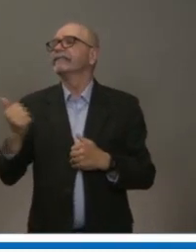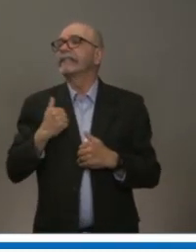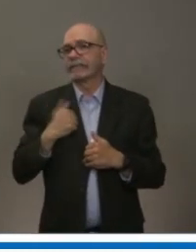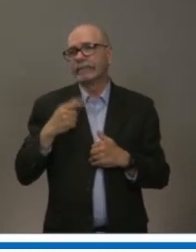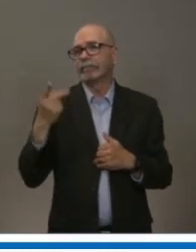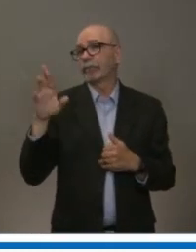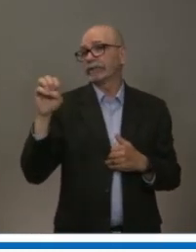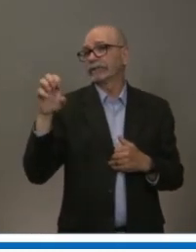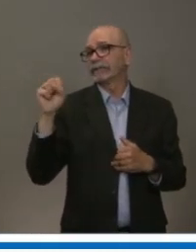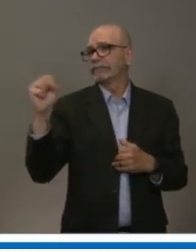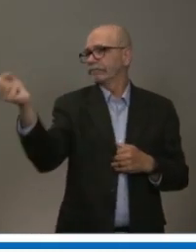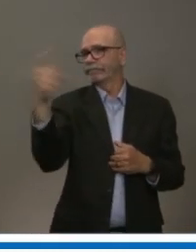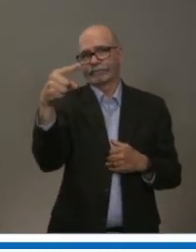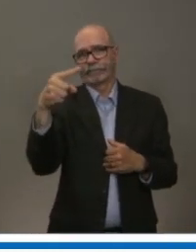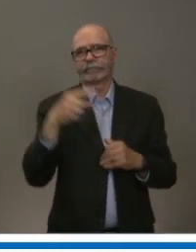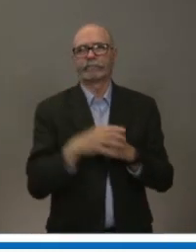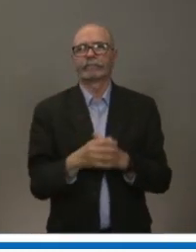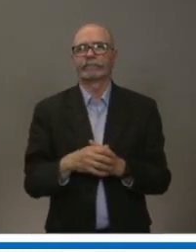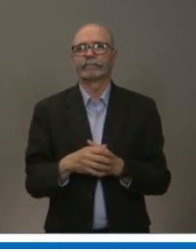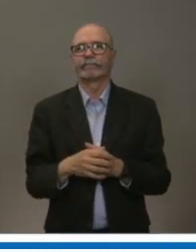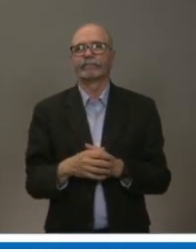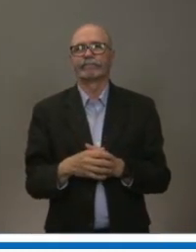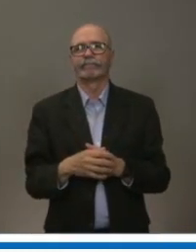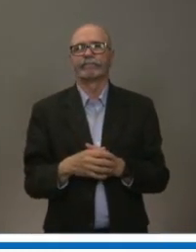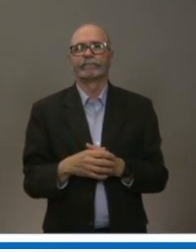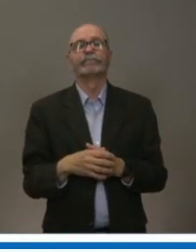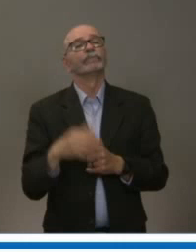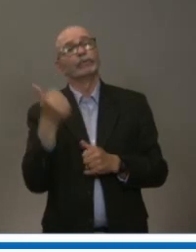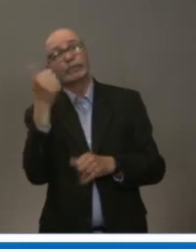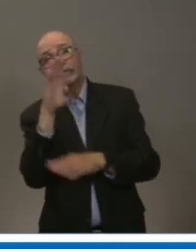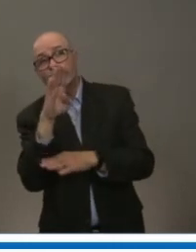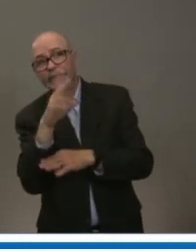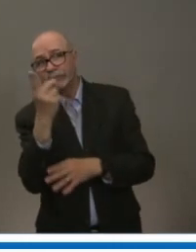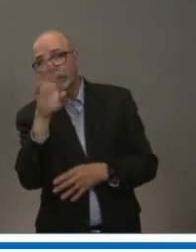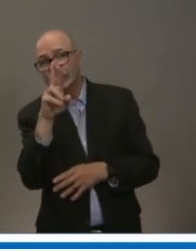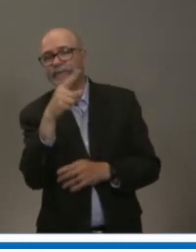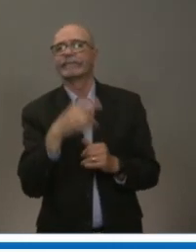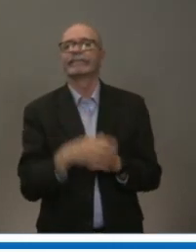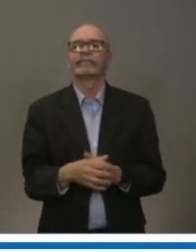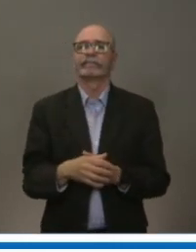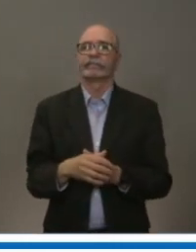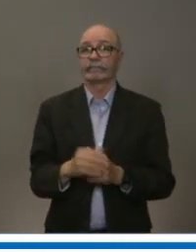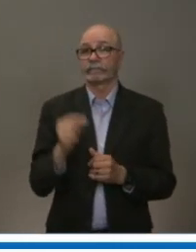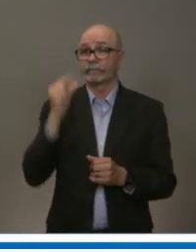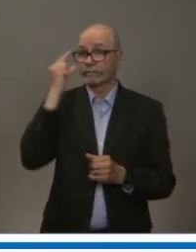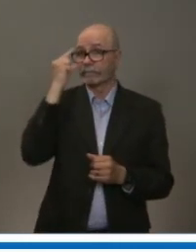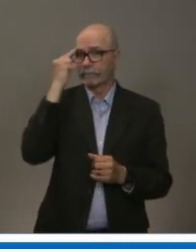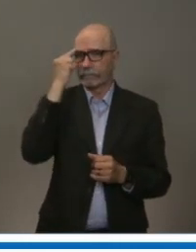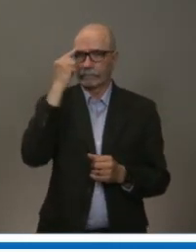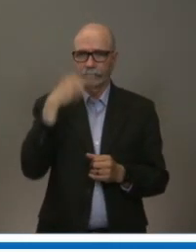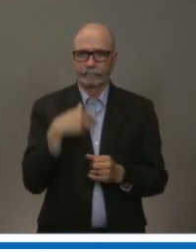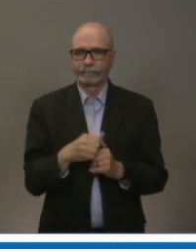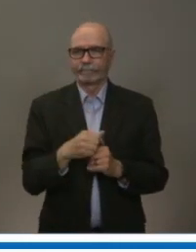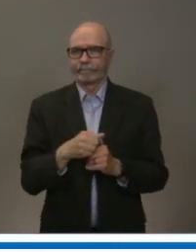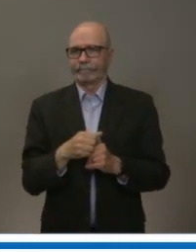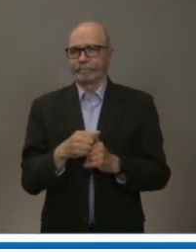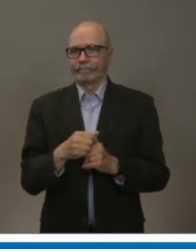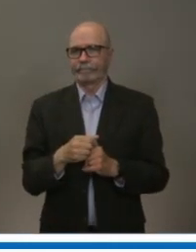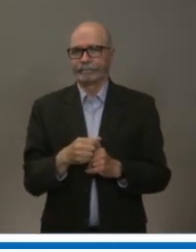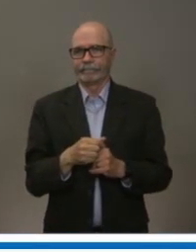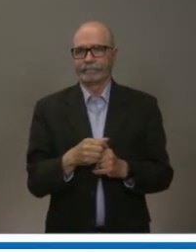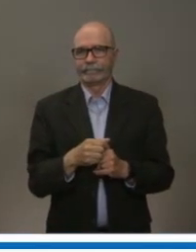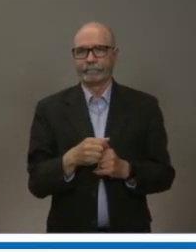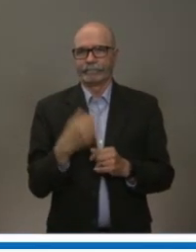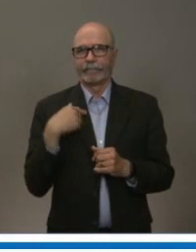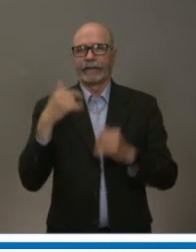Good afternoon, Dr. Strang. Question for you. I'm interested in the numbers today. I did a little math and I looked at the increase